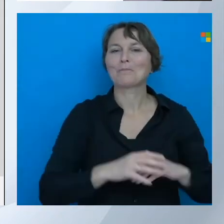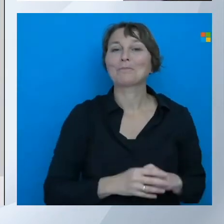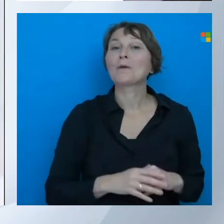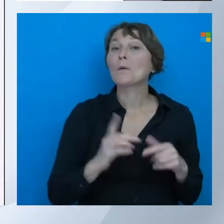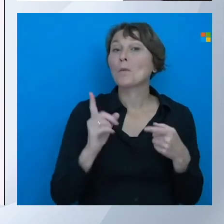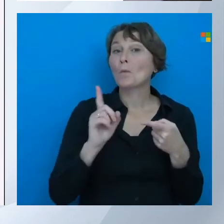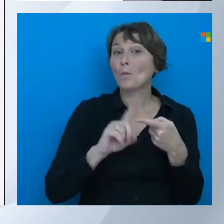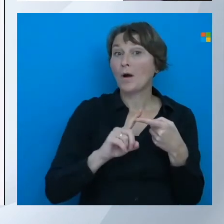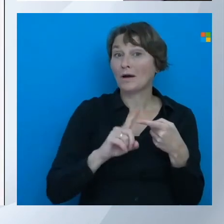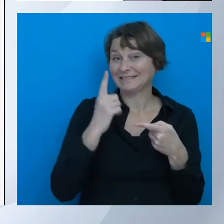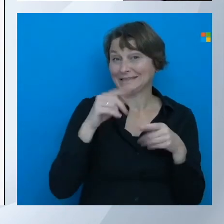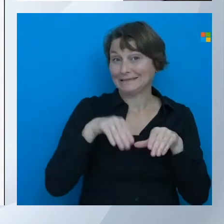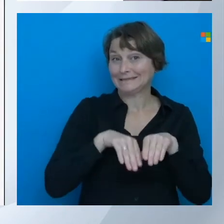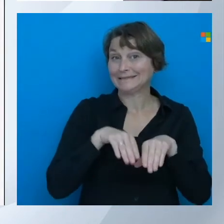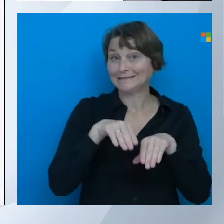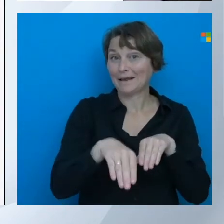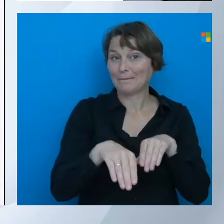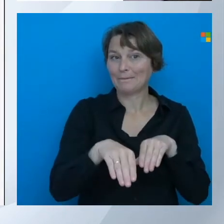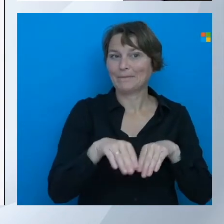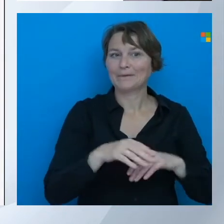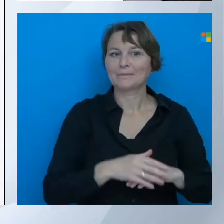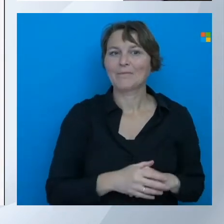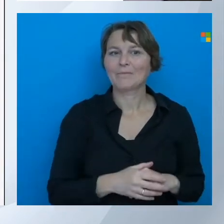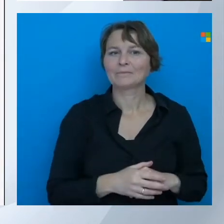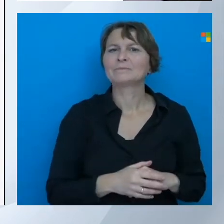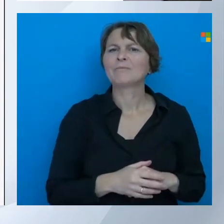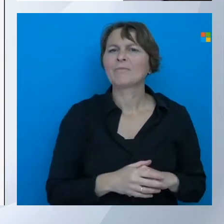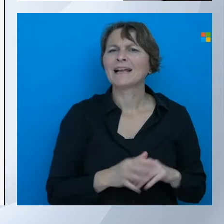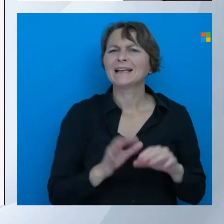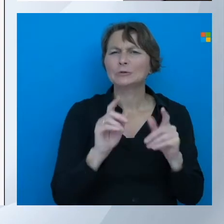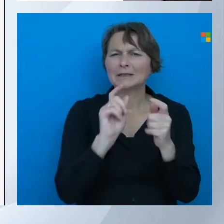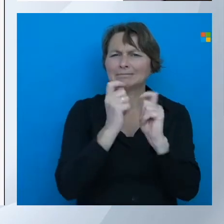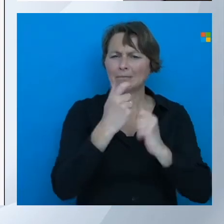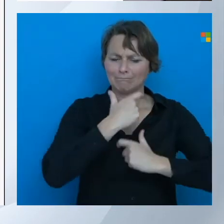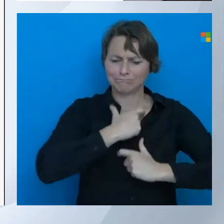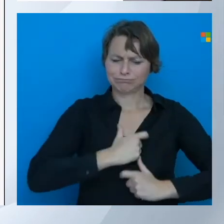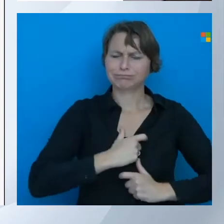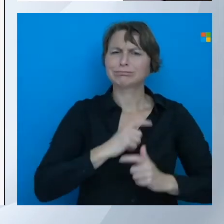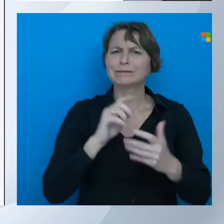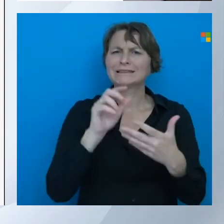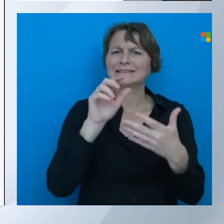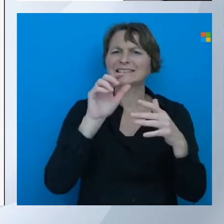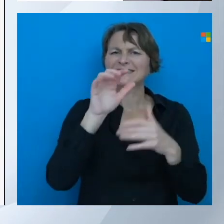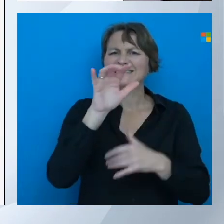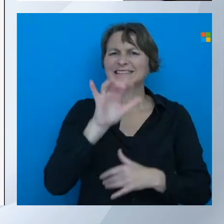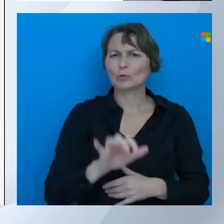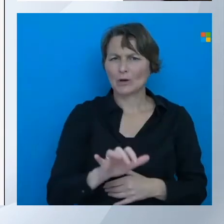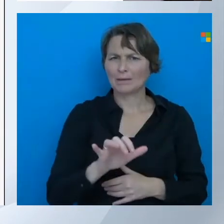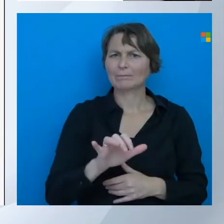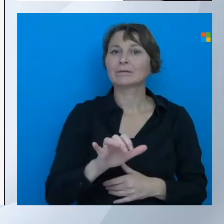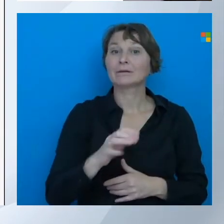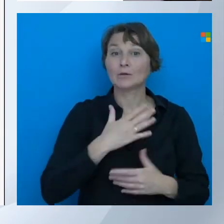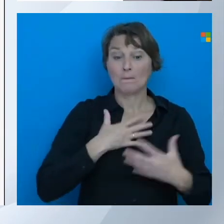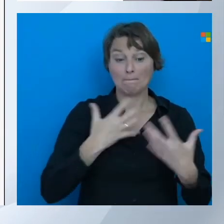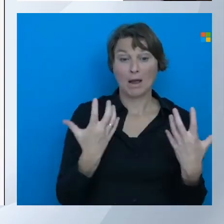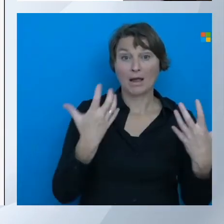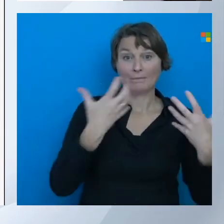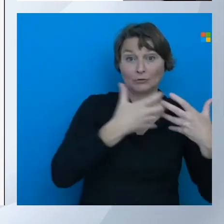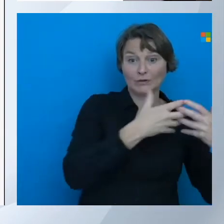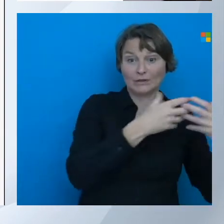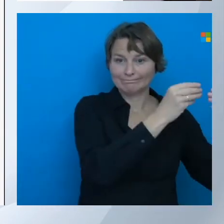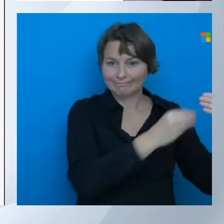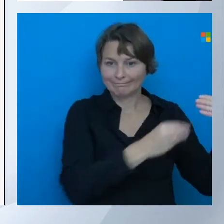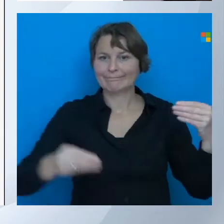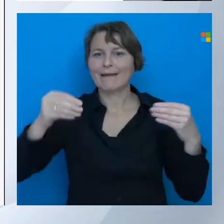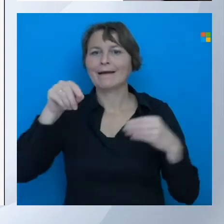template is a customized script to add the machine to the Active Directory. And fast forwarding